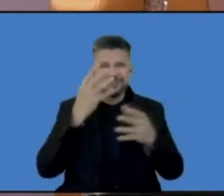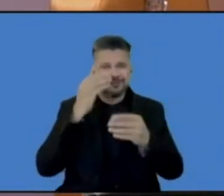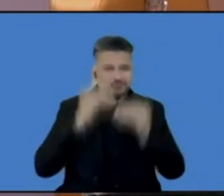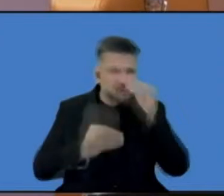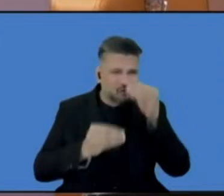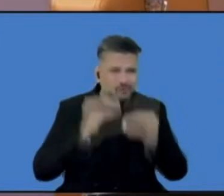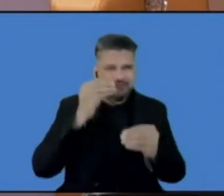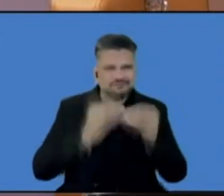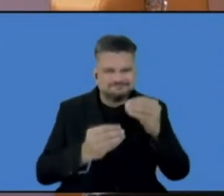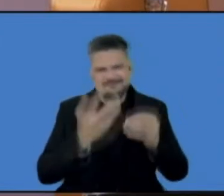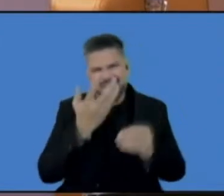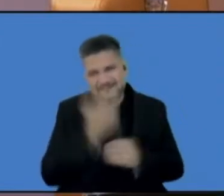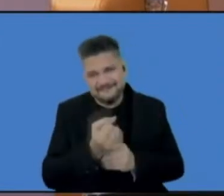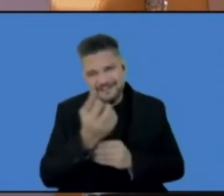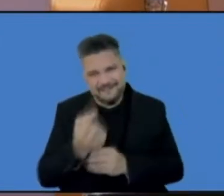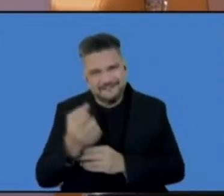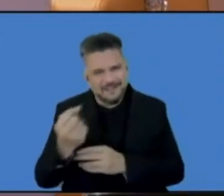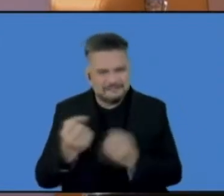still